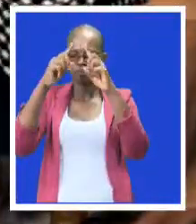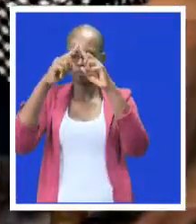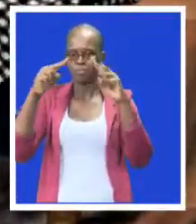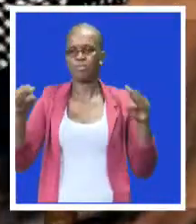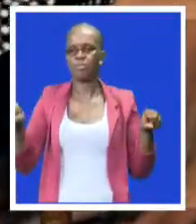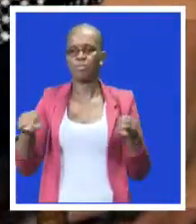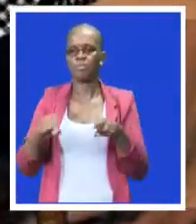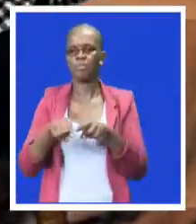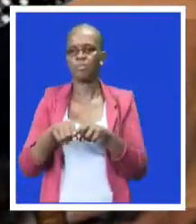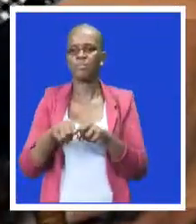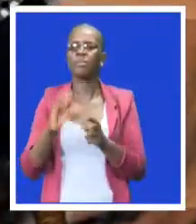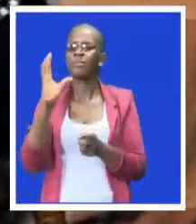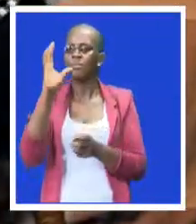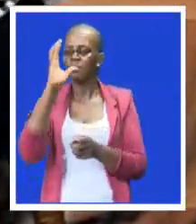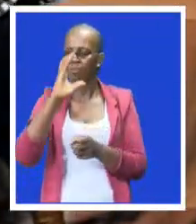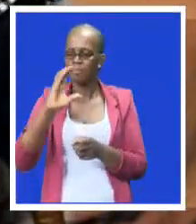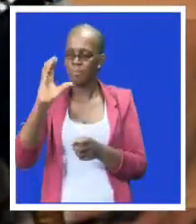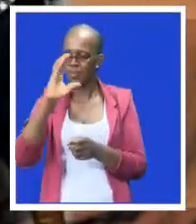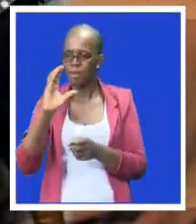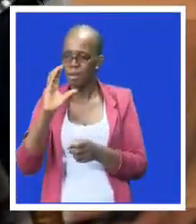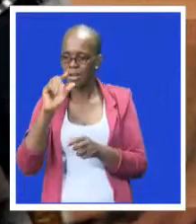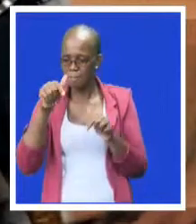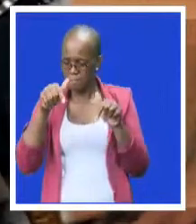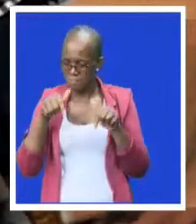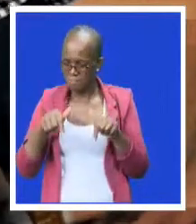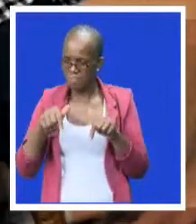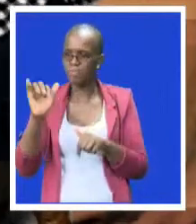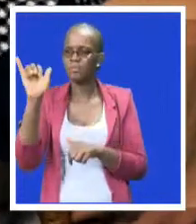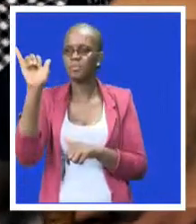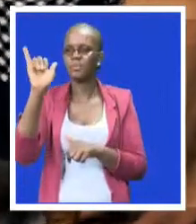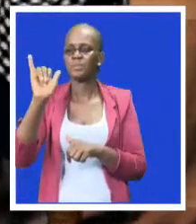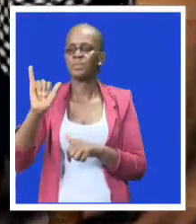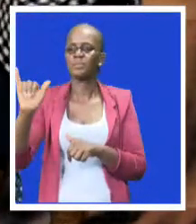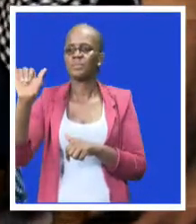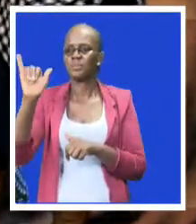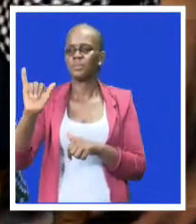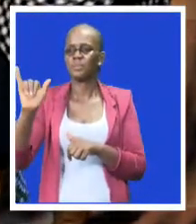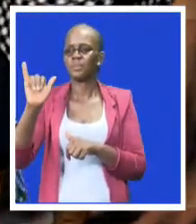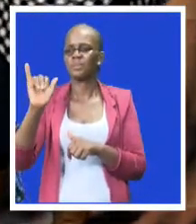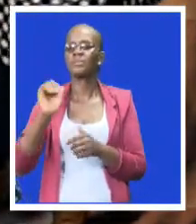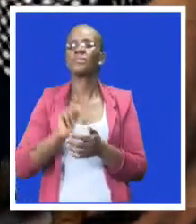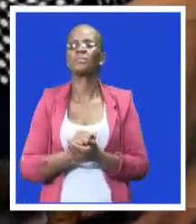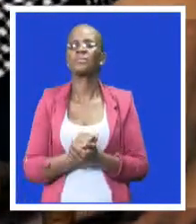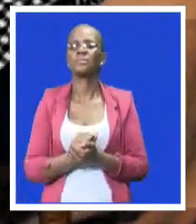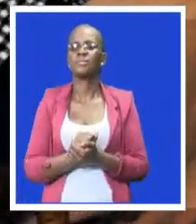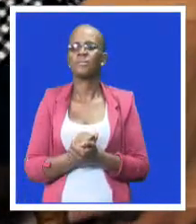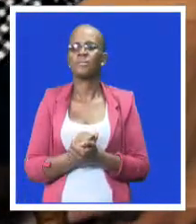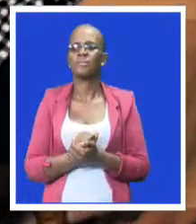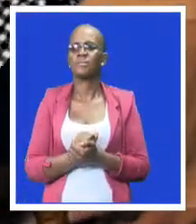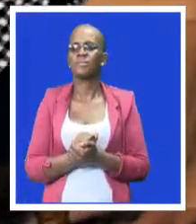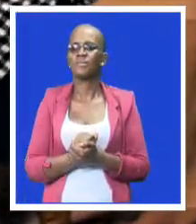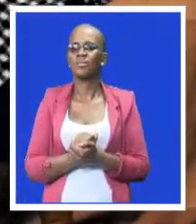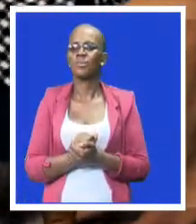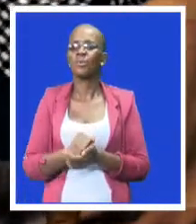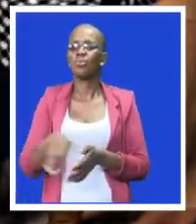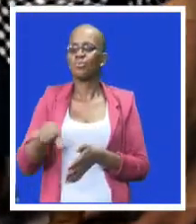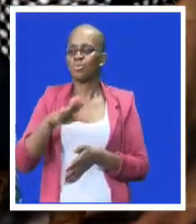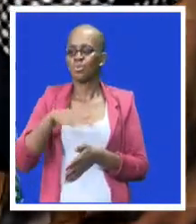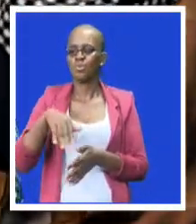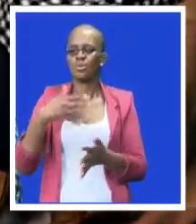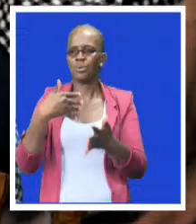color for today, it is the color yellow. Of course, those are the things that we learned